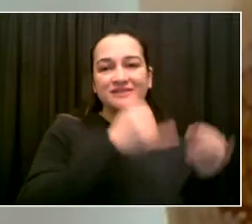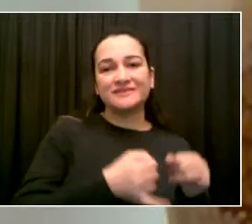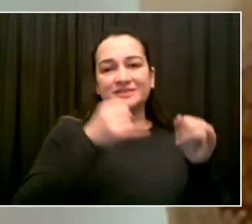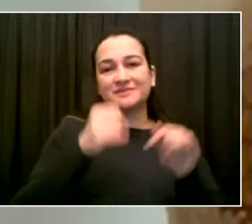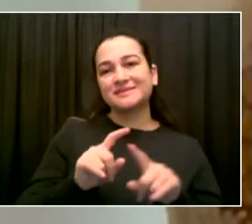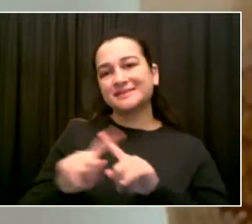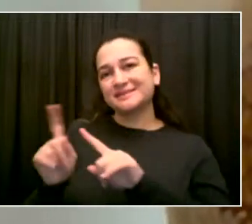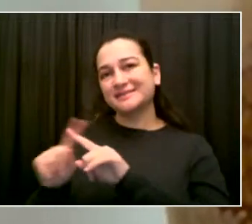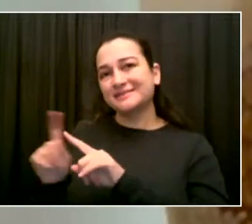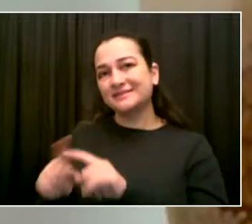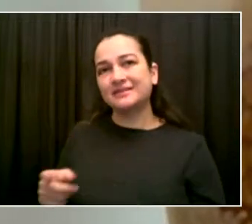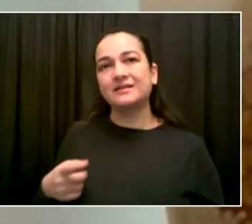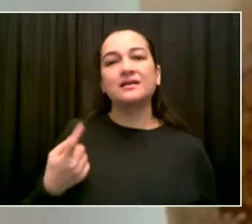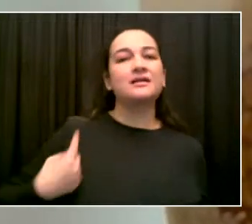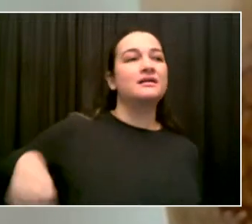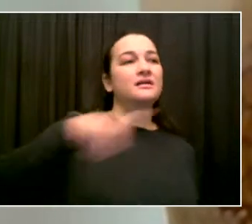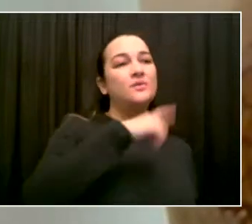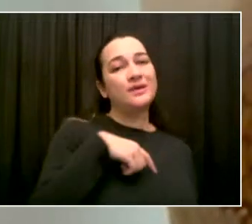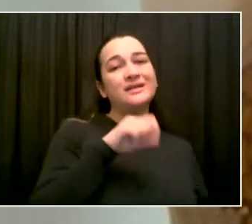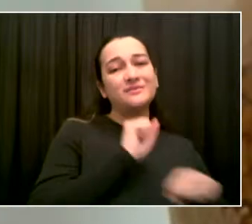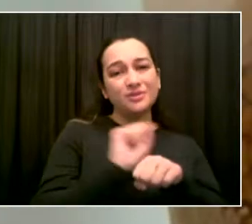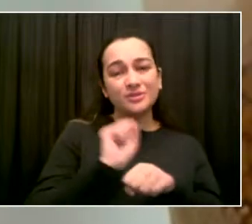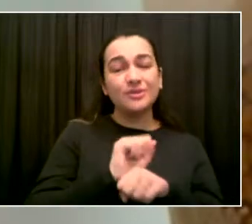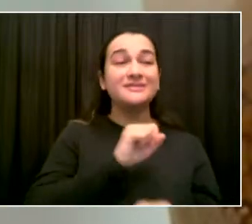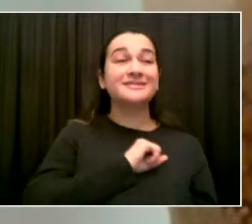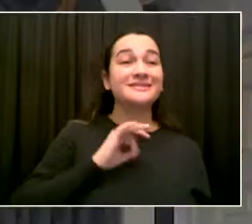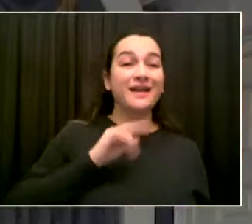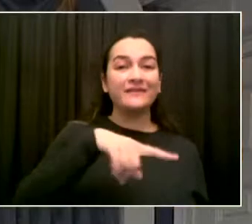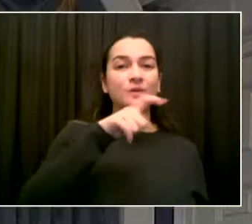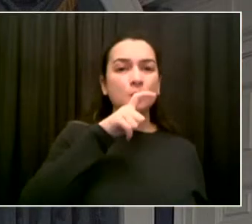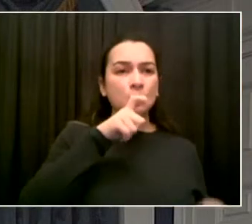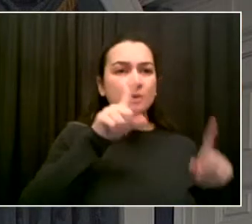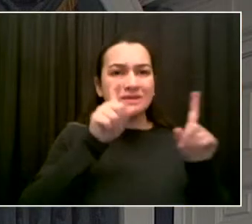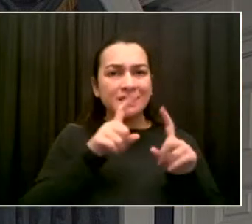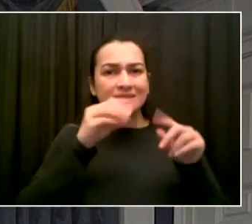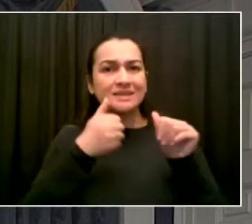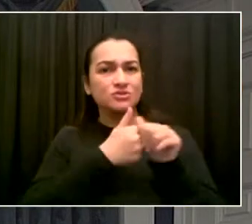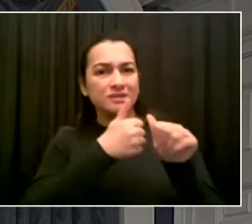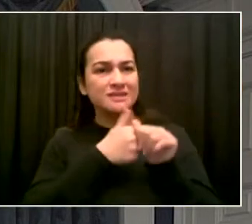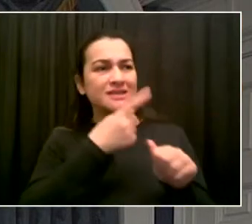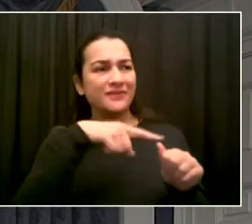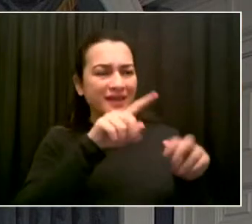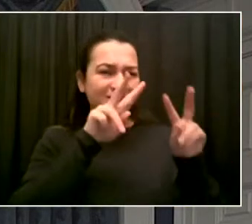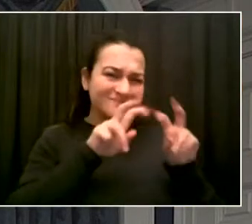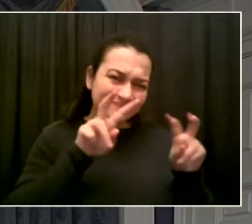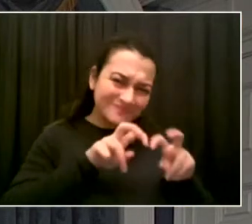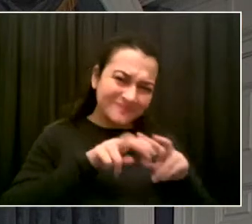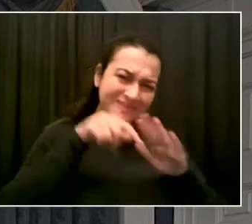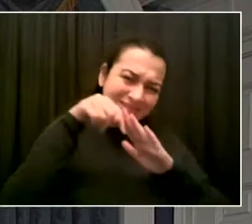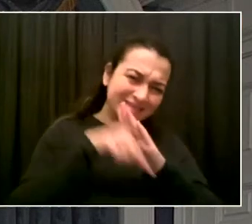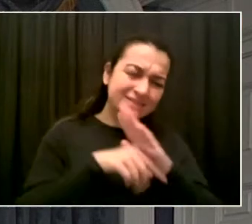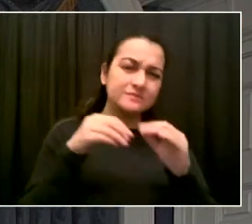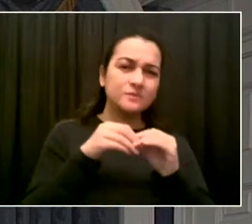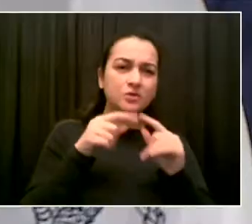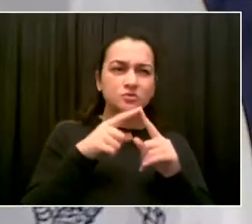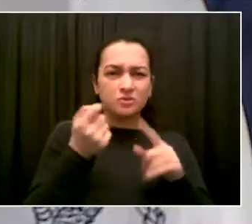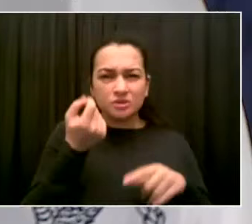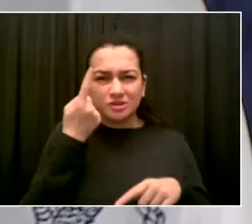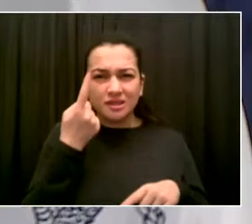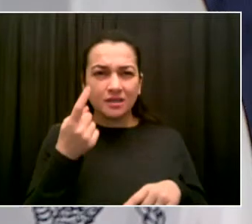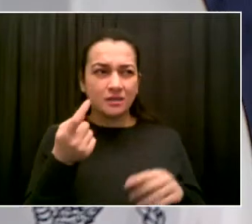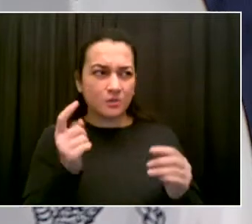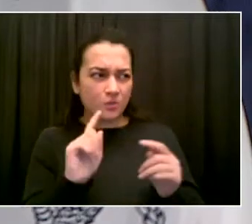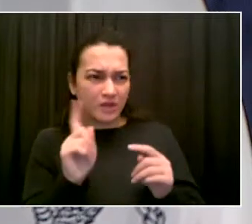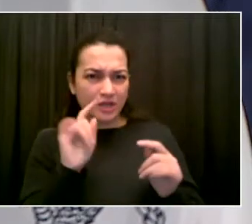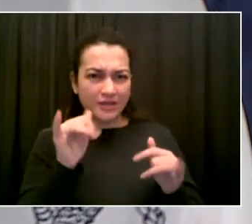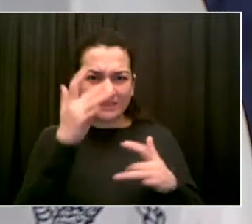can adjudicate these cases on a case-by-case basis. Yeah, and Rima, look, this has been an ongoing effort, and we talked about